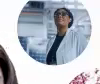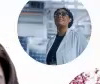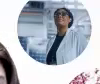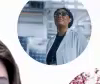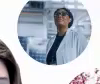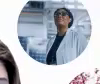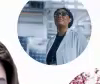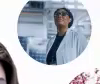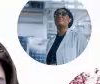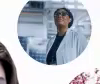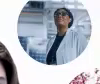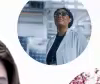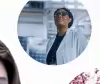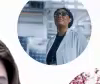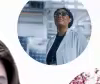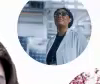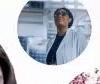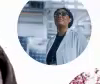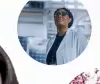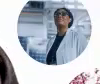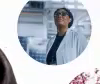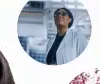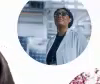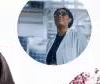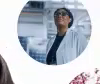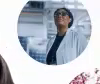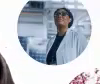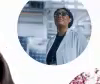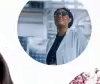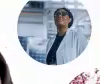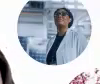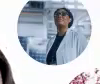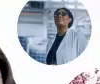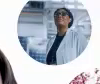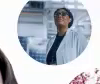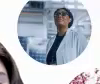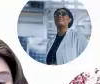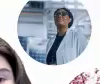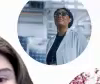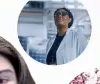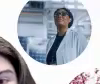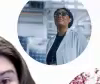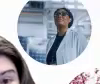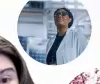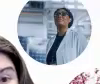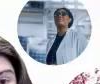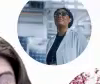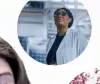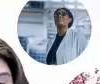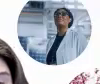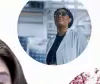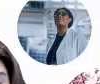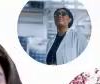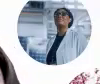REC. Here on this slide, we have our website, our mailing list. Please follow us on LinkedIn and join us on